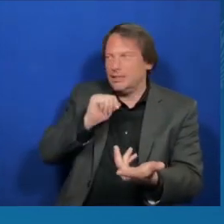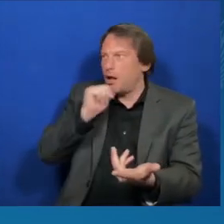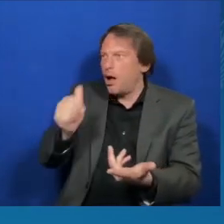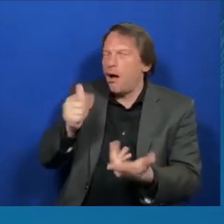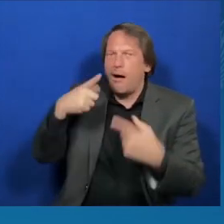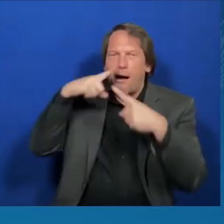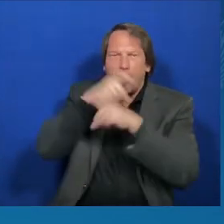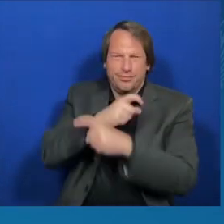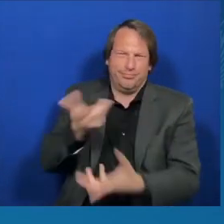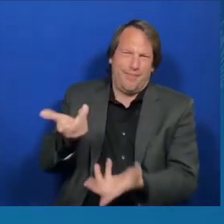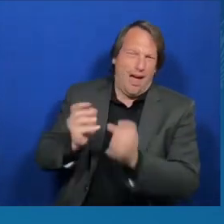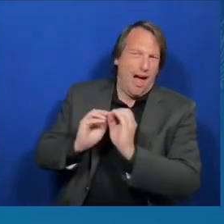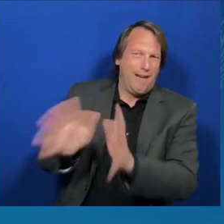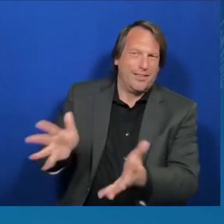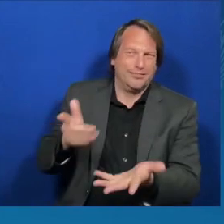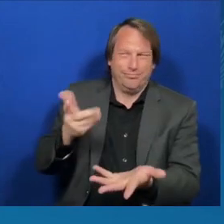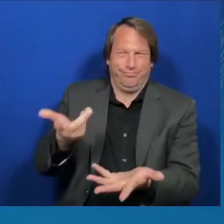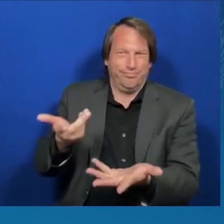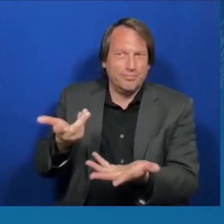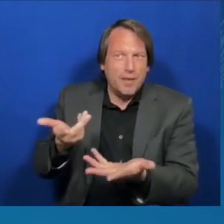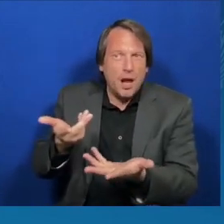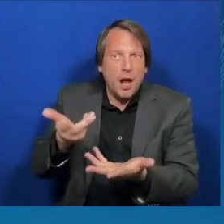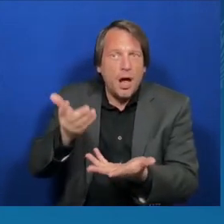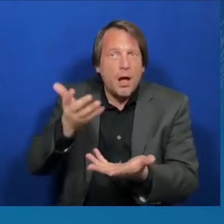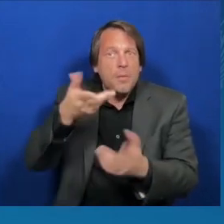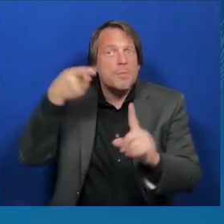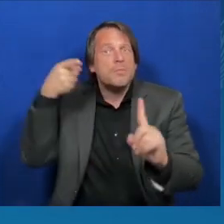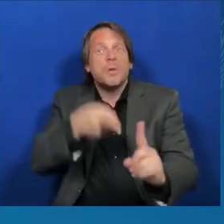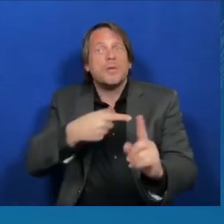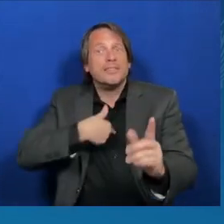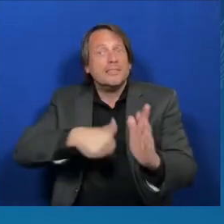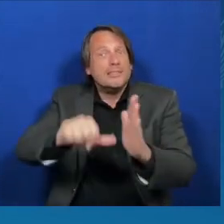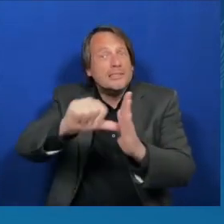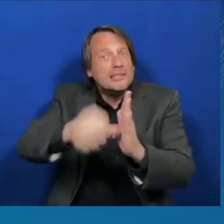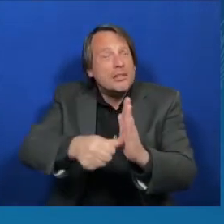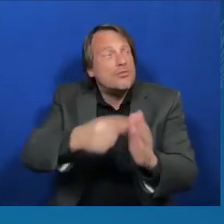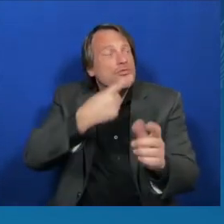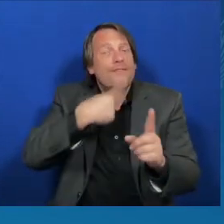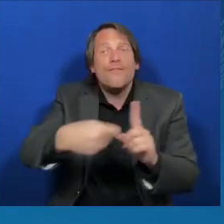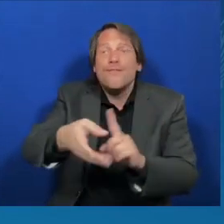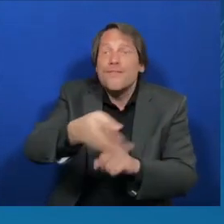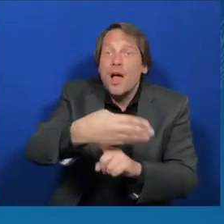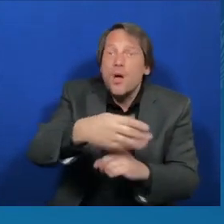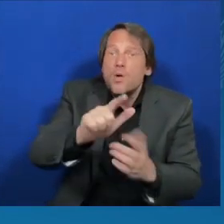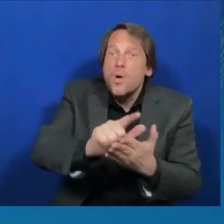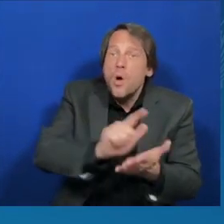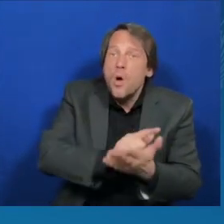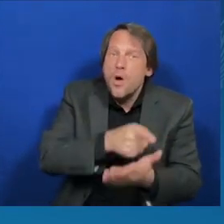address some of the tragedies that we know have occurred and occurred here.